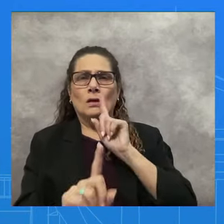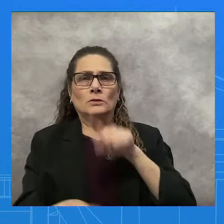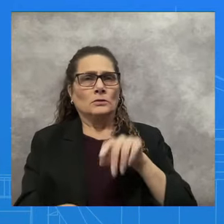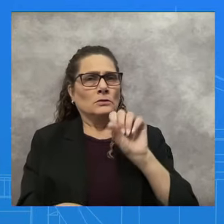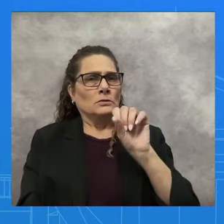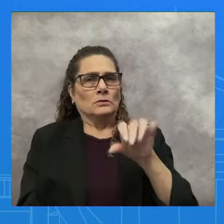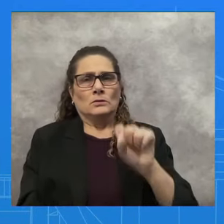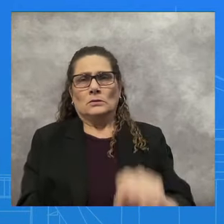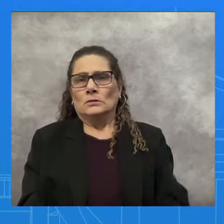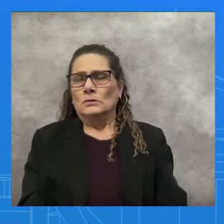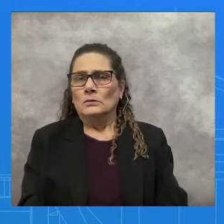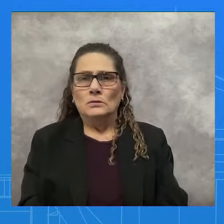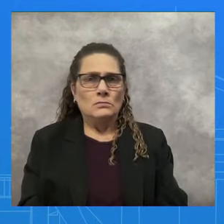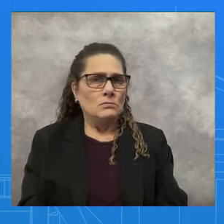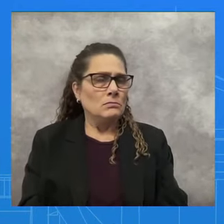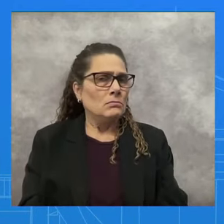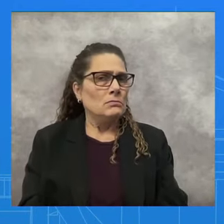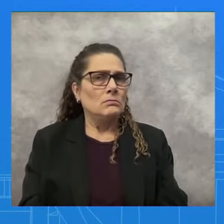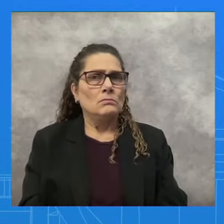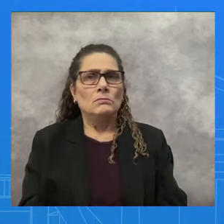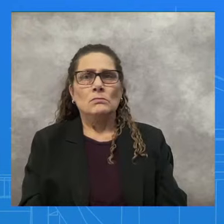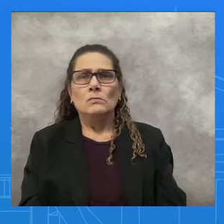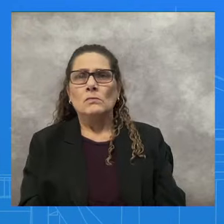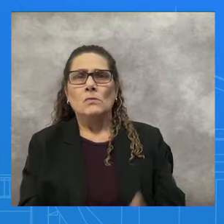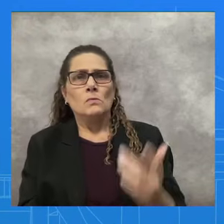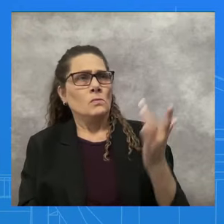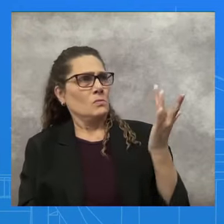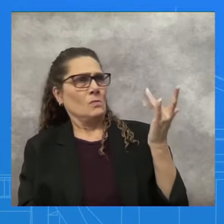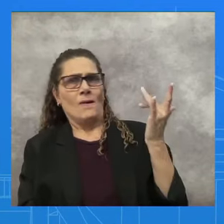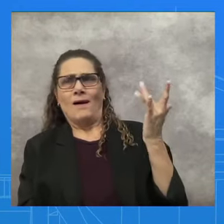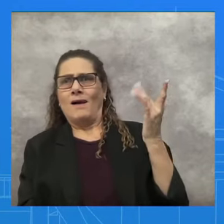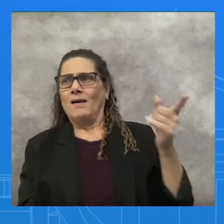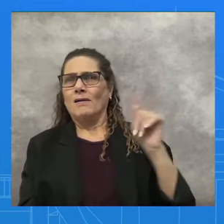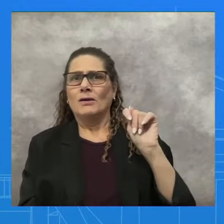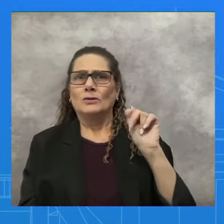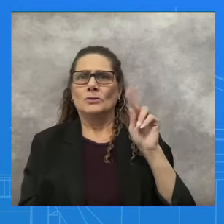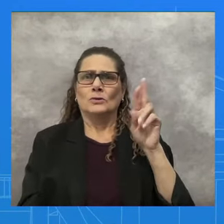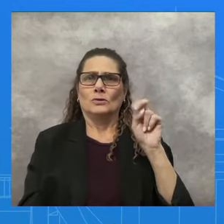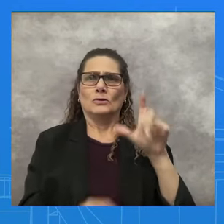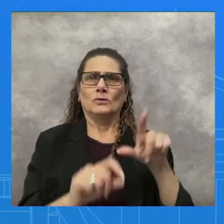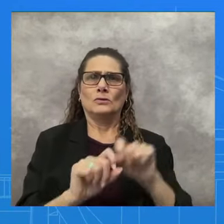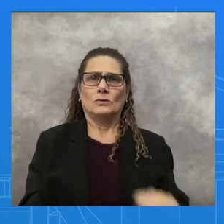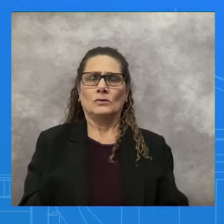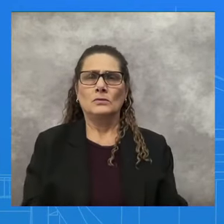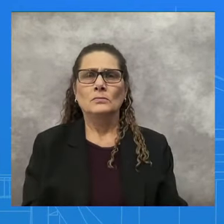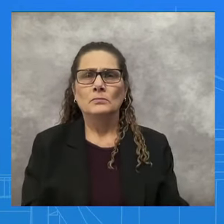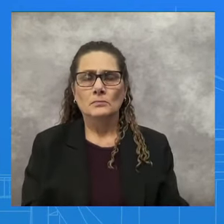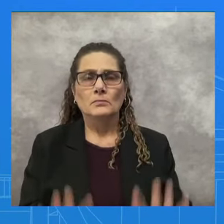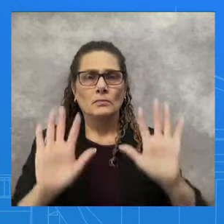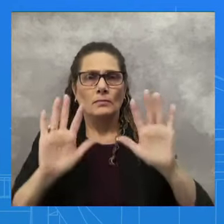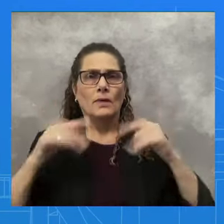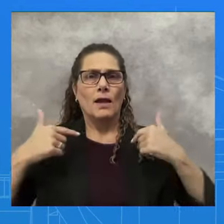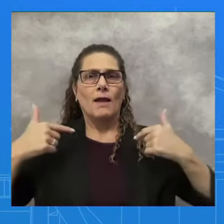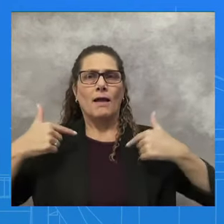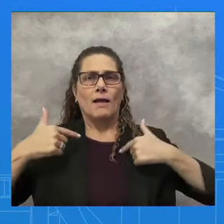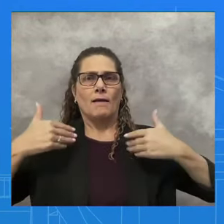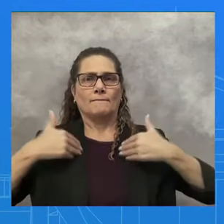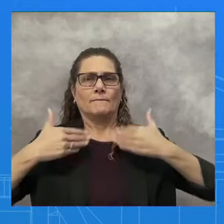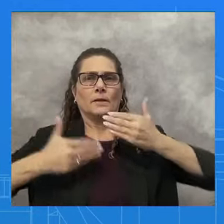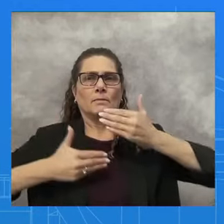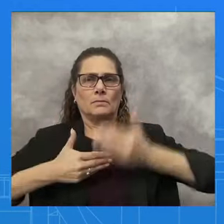decision. We have a process. We're going to stay on that process. Thanks, Karine. Thanks, Admiral. The Kremlin spokesman said today